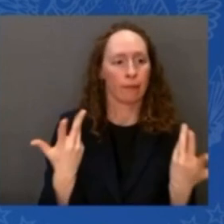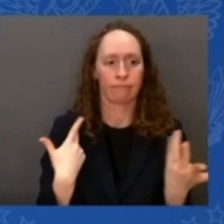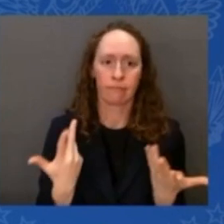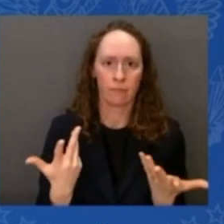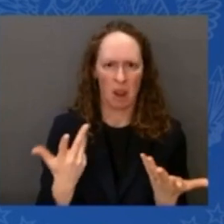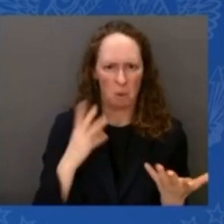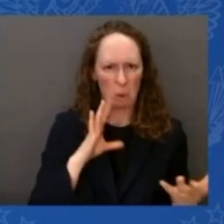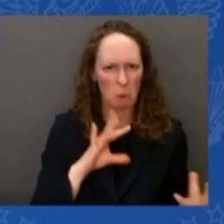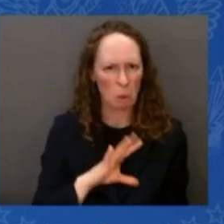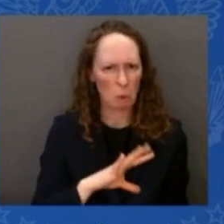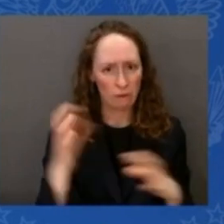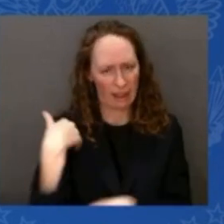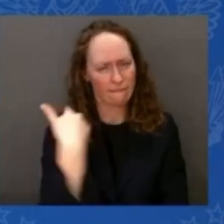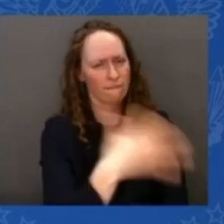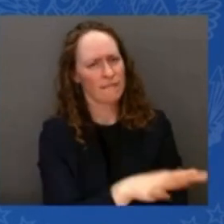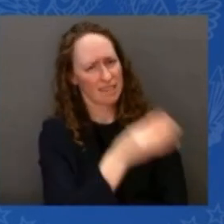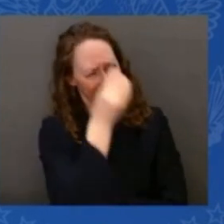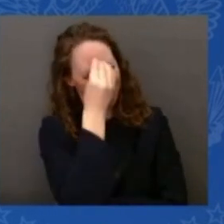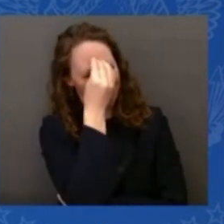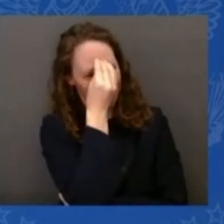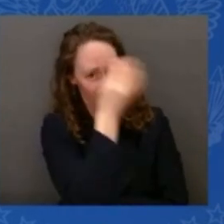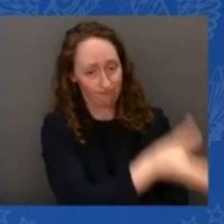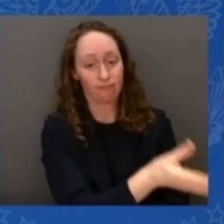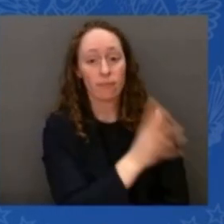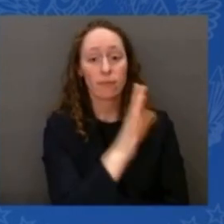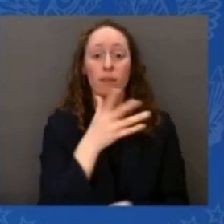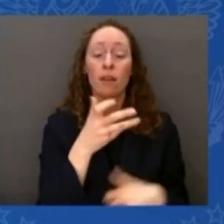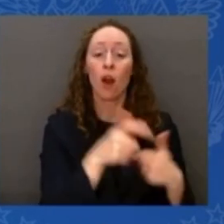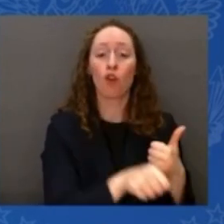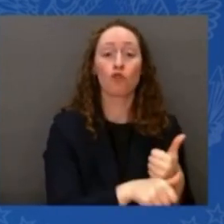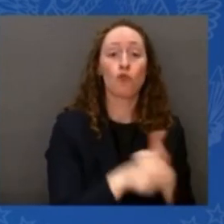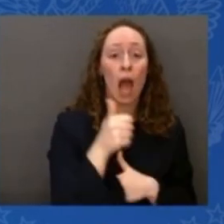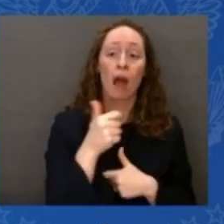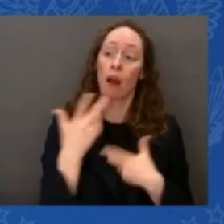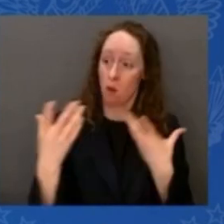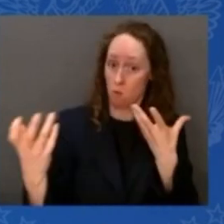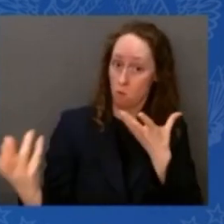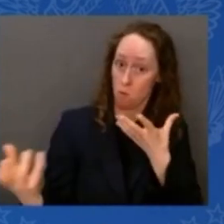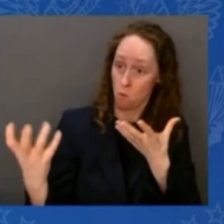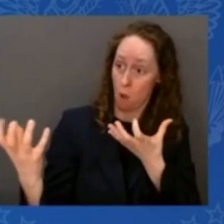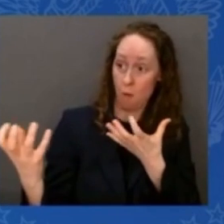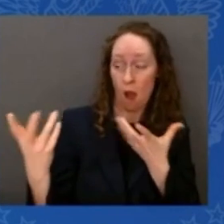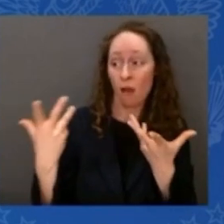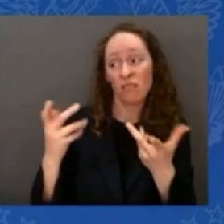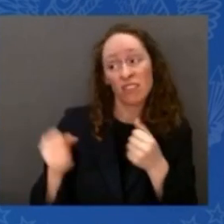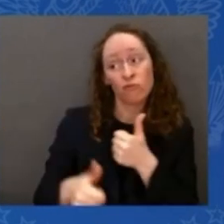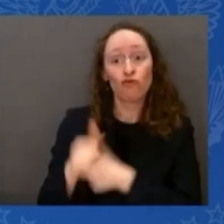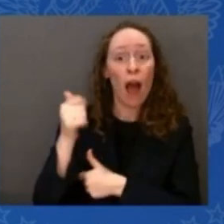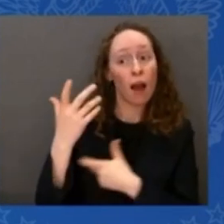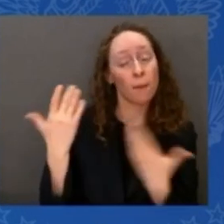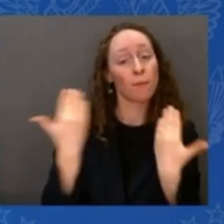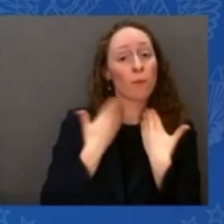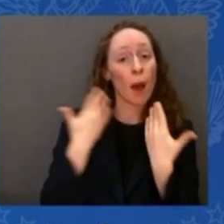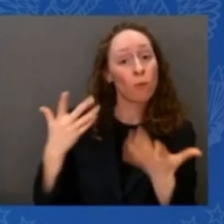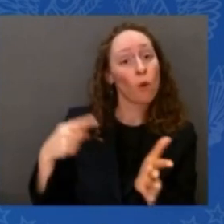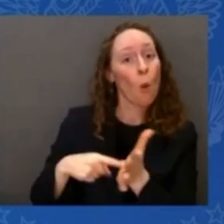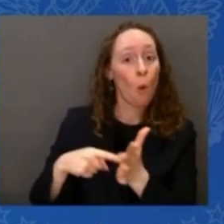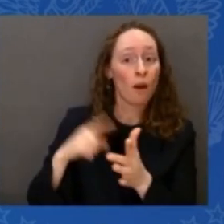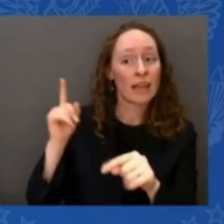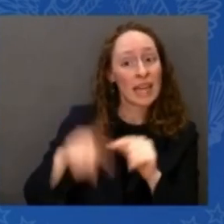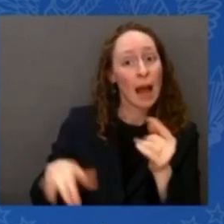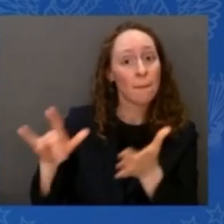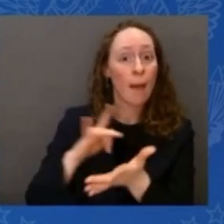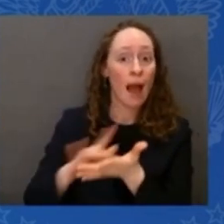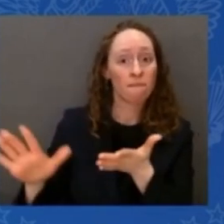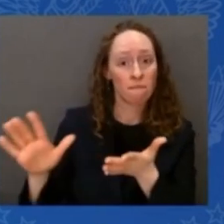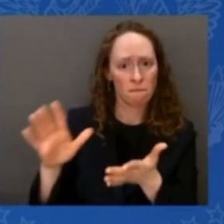can be catastrophic, even if it doesn't happen, because the markets around the world began to hedge against it, and it affects economies,